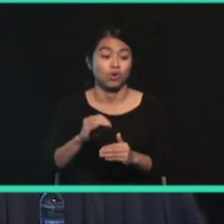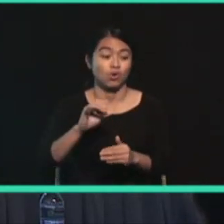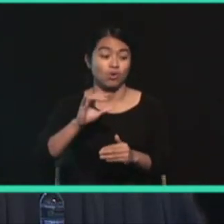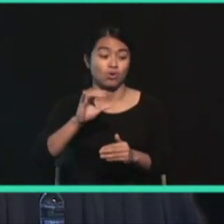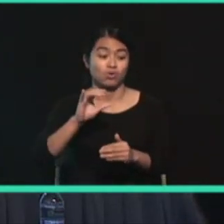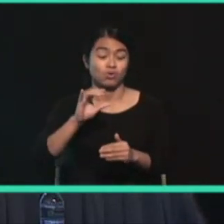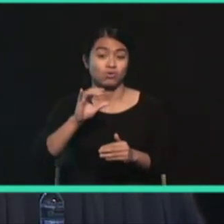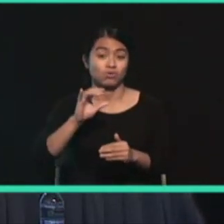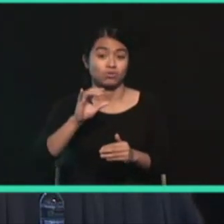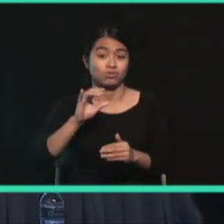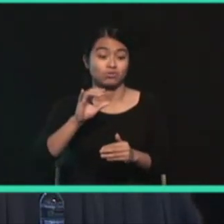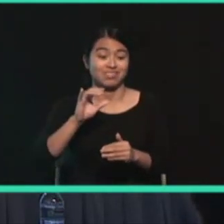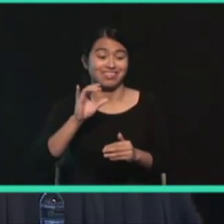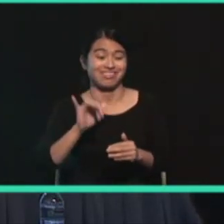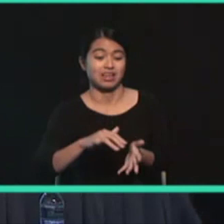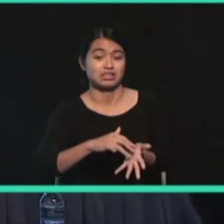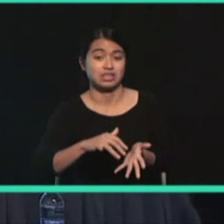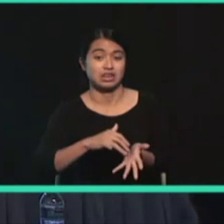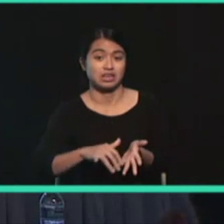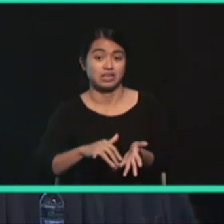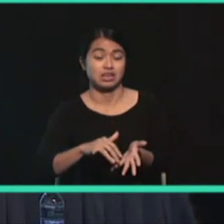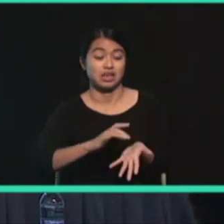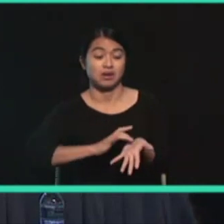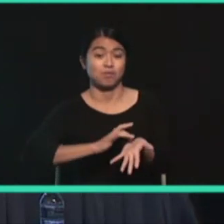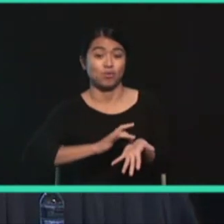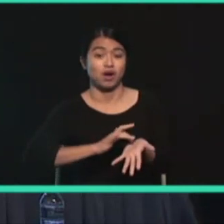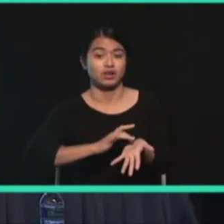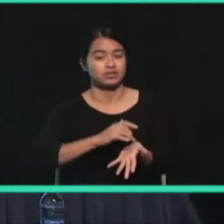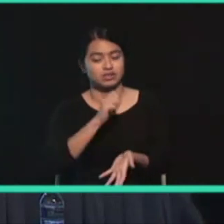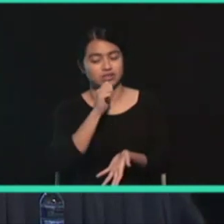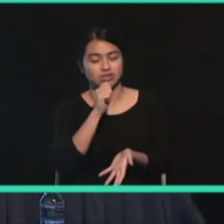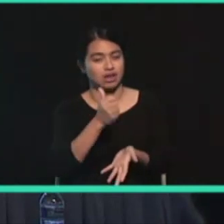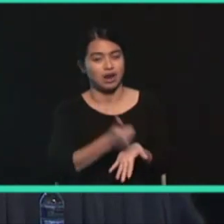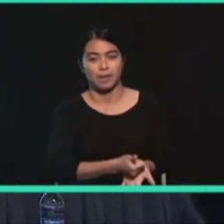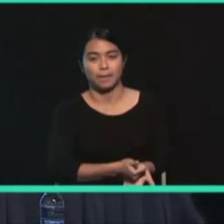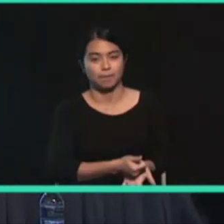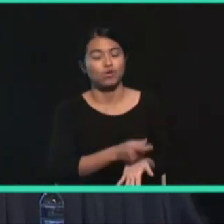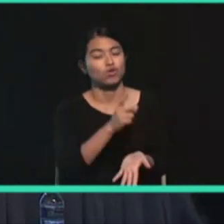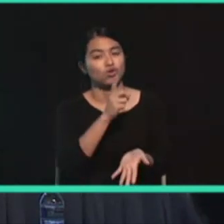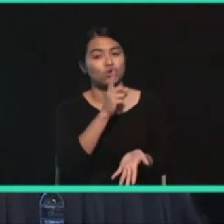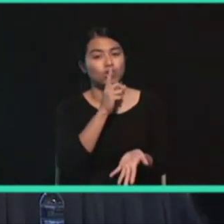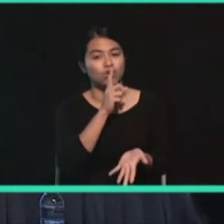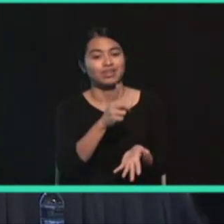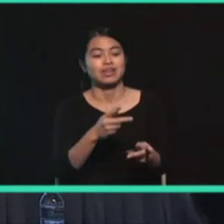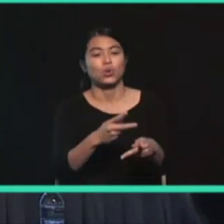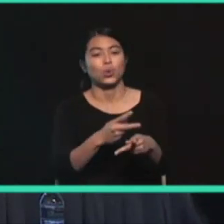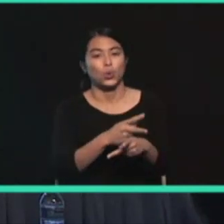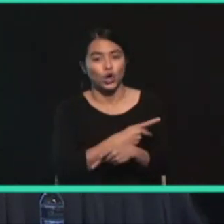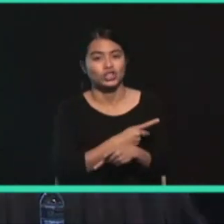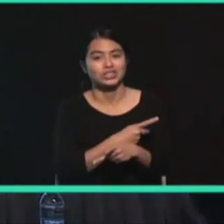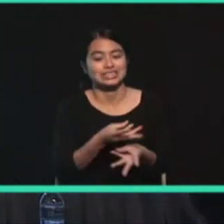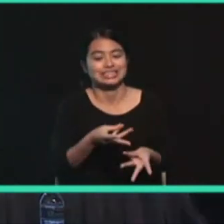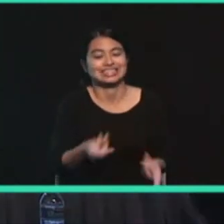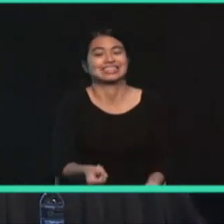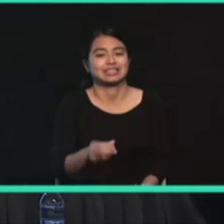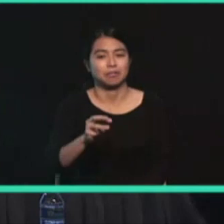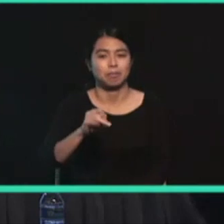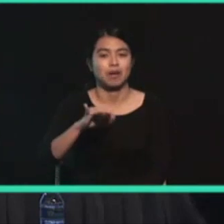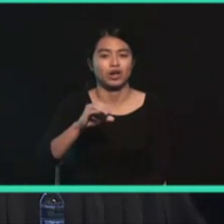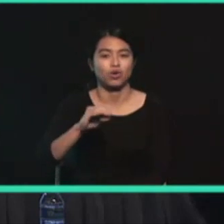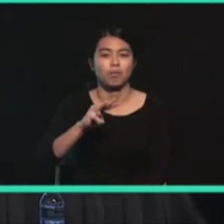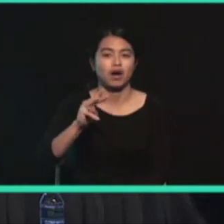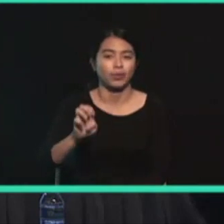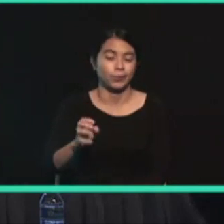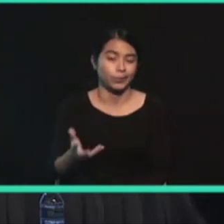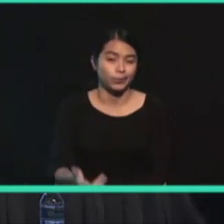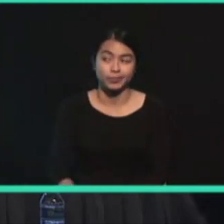will not help. They even harm the restoration of your microbiota after antibiotic treatment.